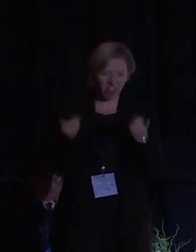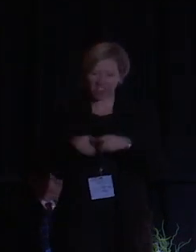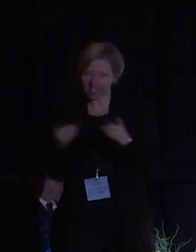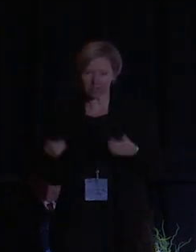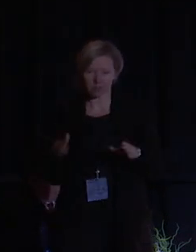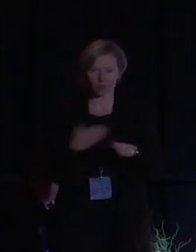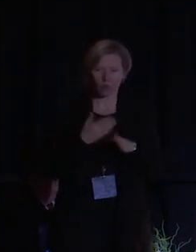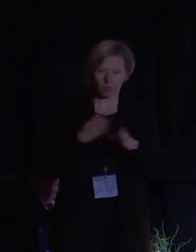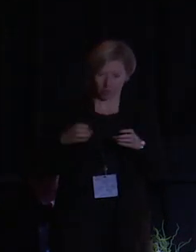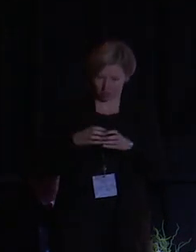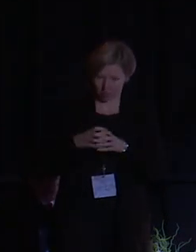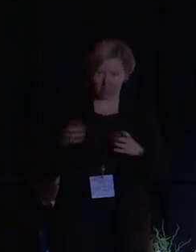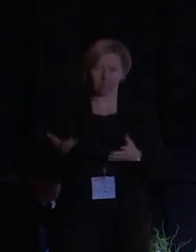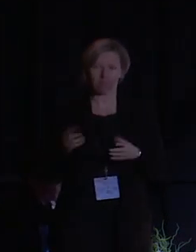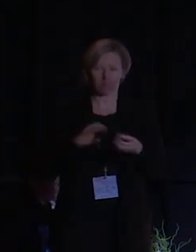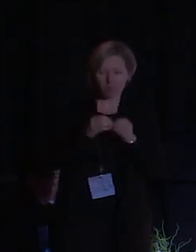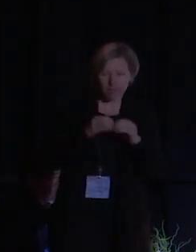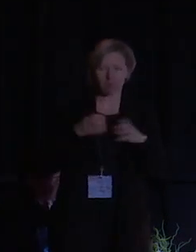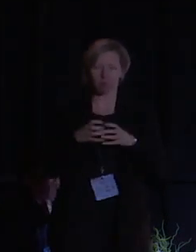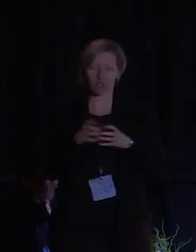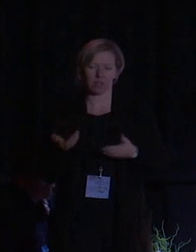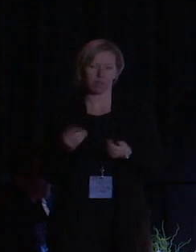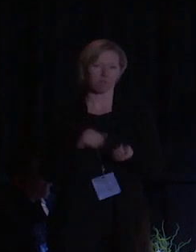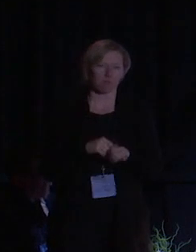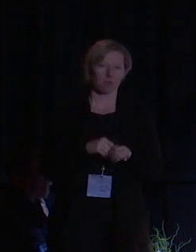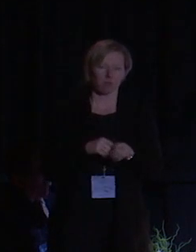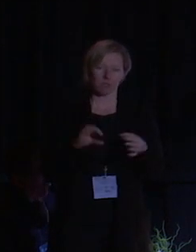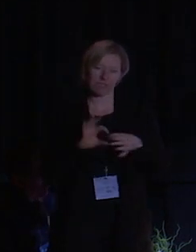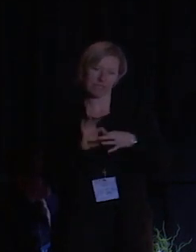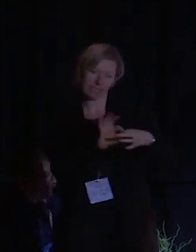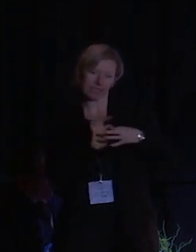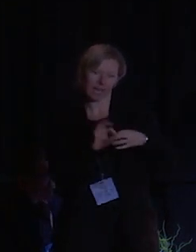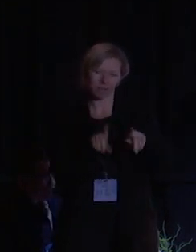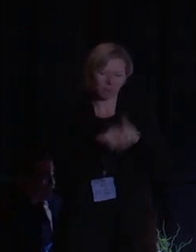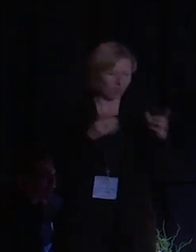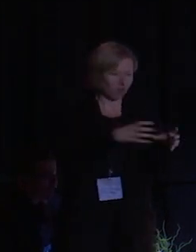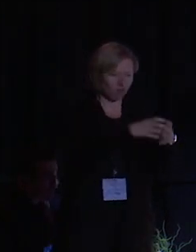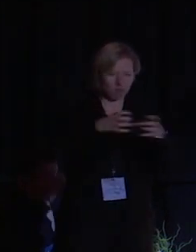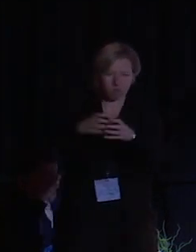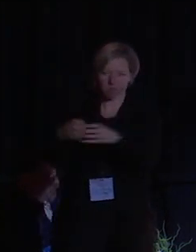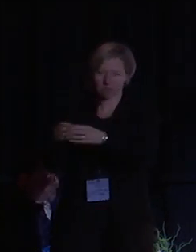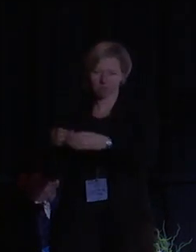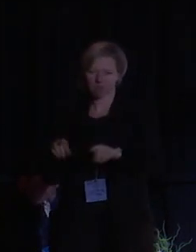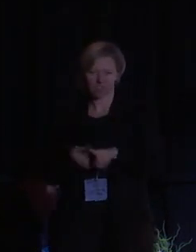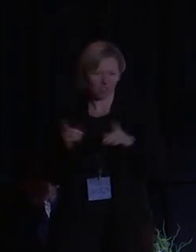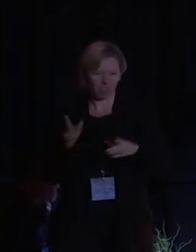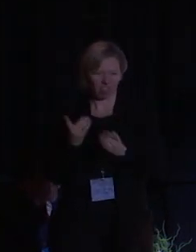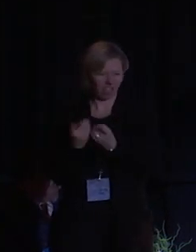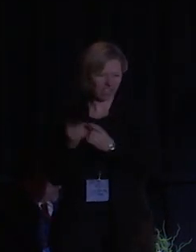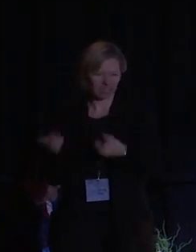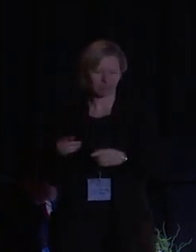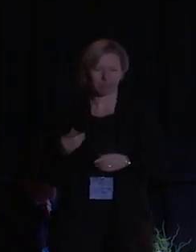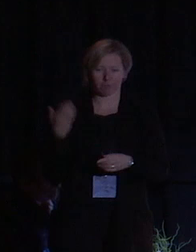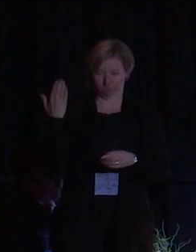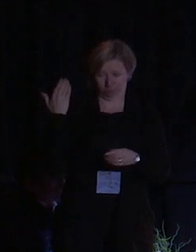community, especially the creative community there, and trying to engage with as many different groups and kind of contexts as possible. The most